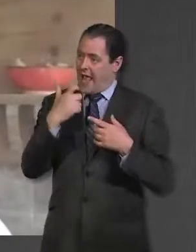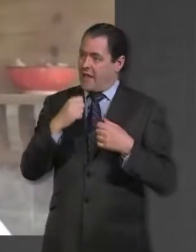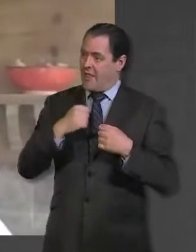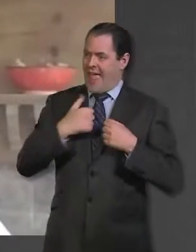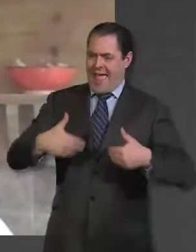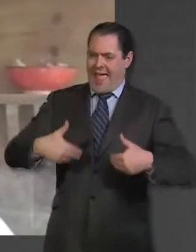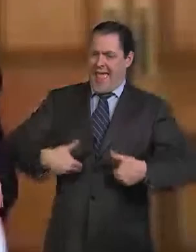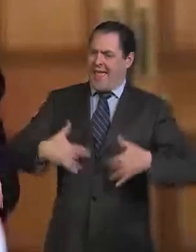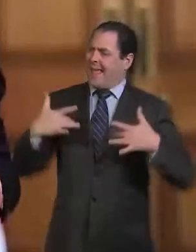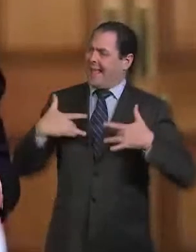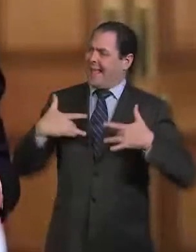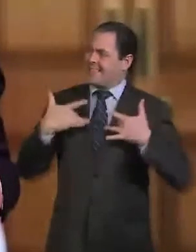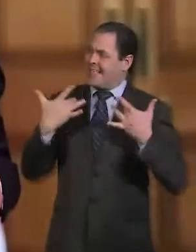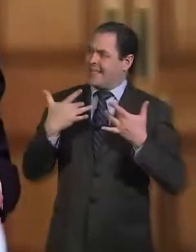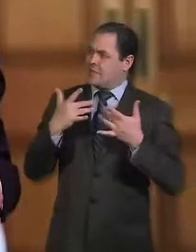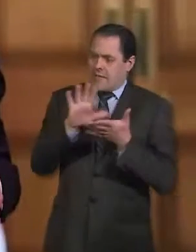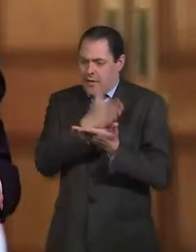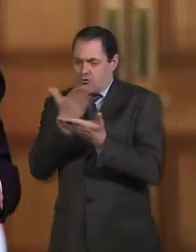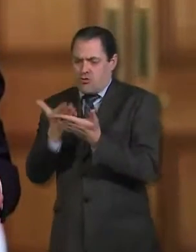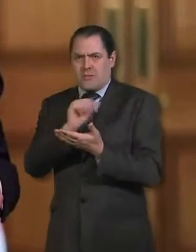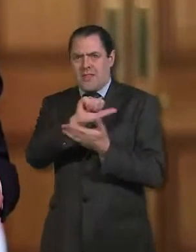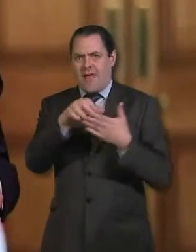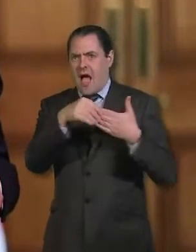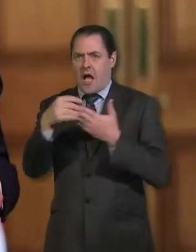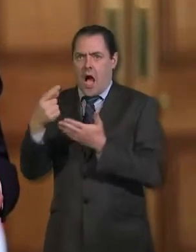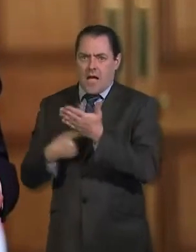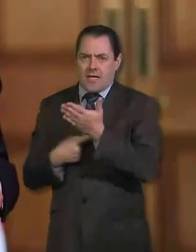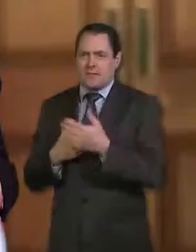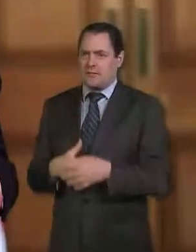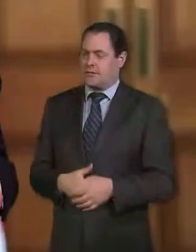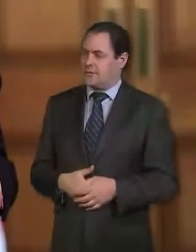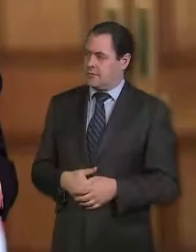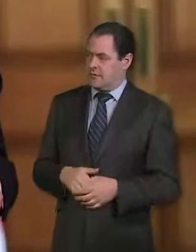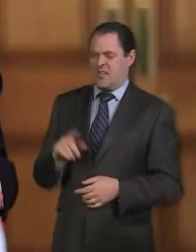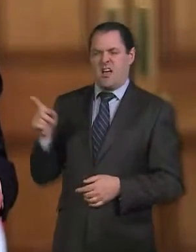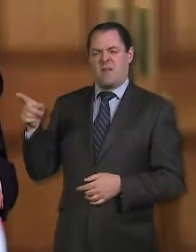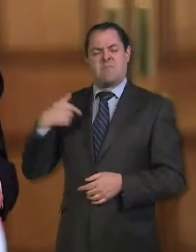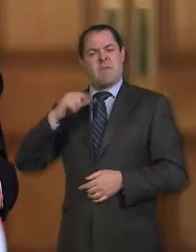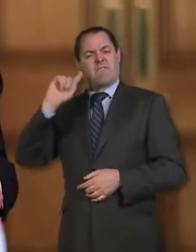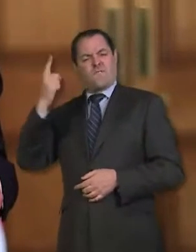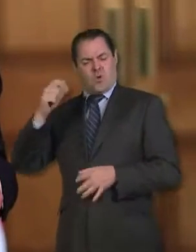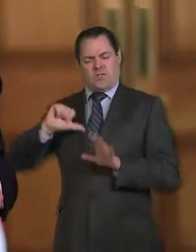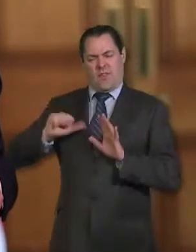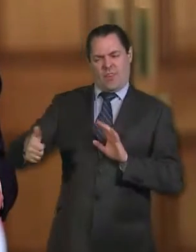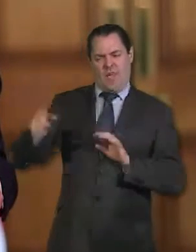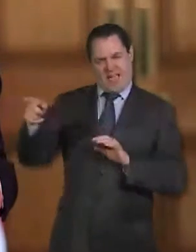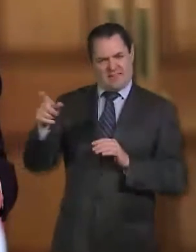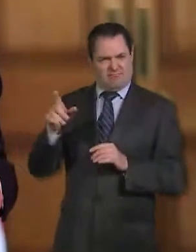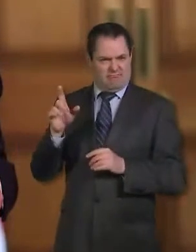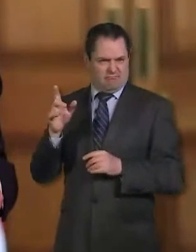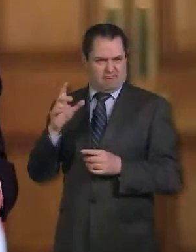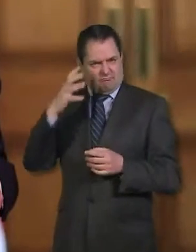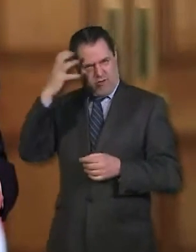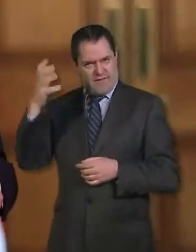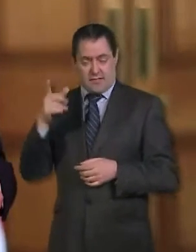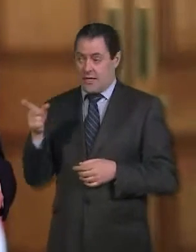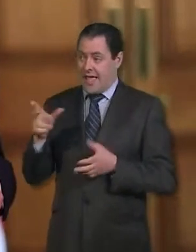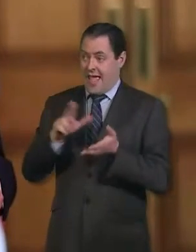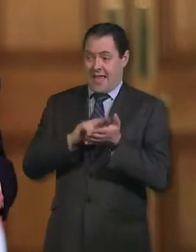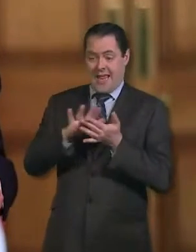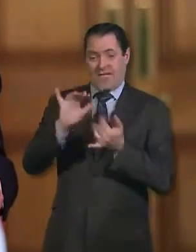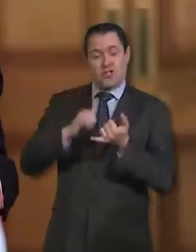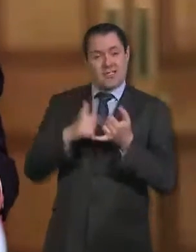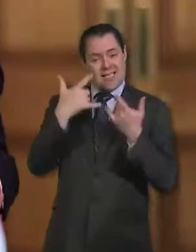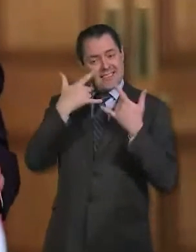Well, if I answer first and then I'll hand over to Professor Newton, the NHS Test and Trace programme is going to be